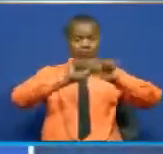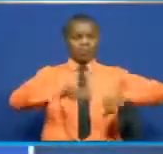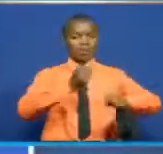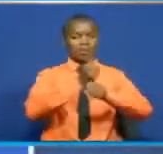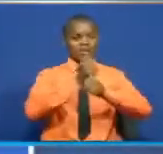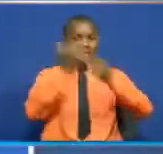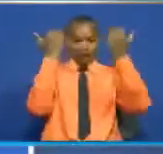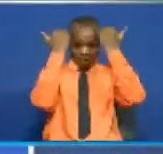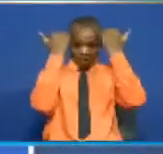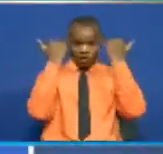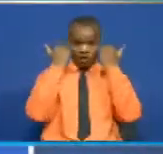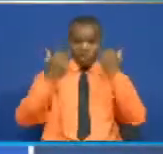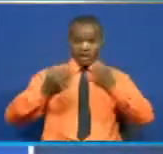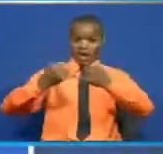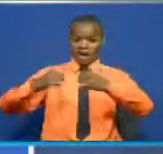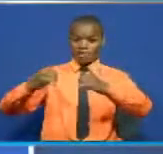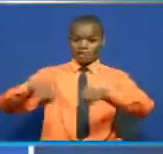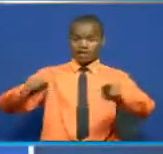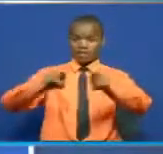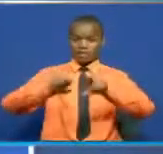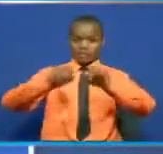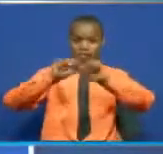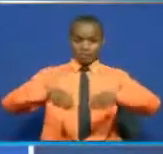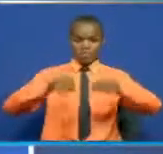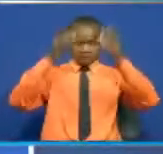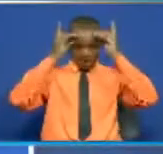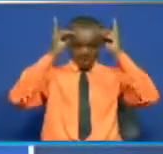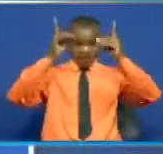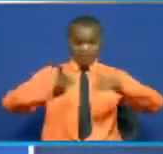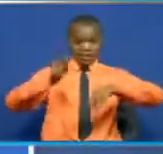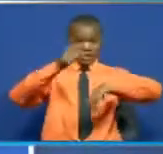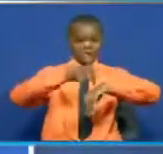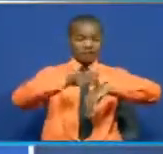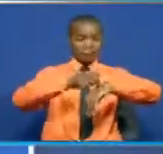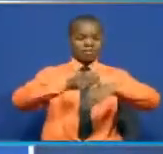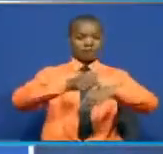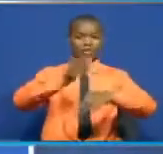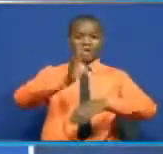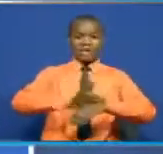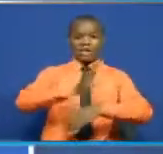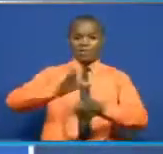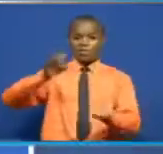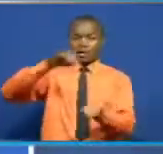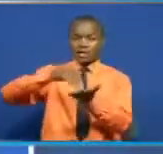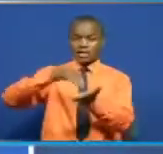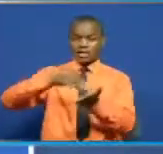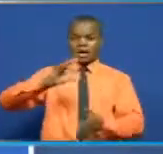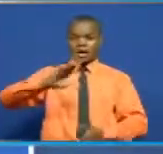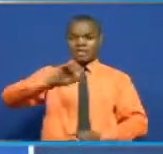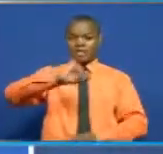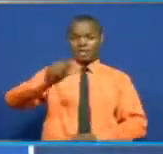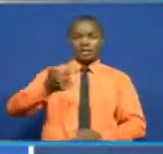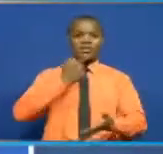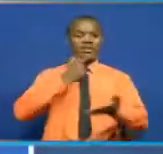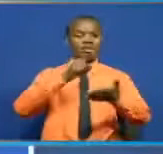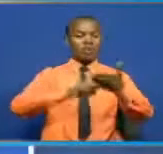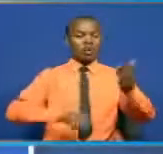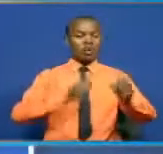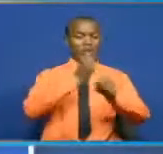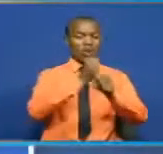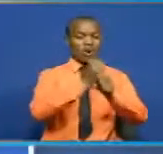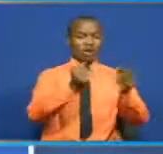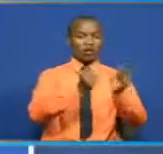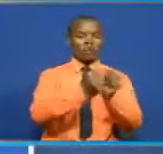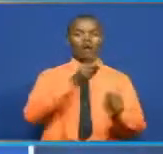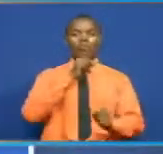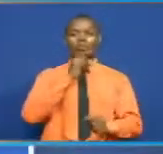independence to exercise discretion in determining sexual offences. Maraga says he sympathizes with young boys who